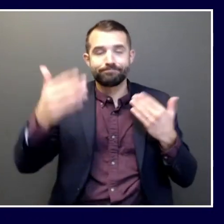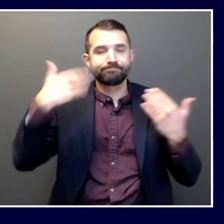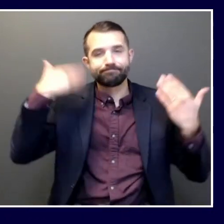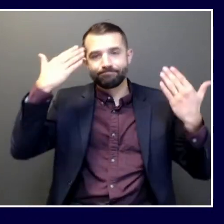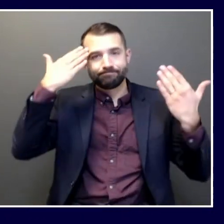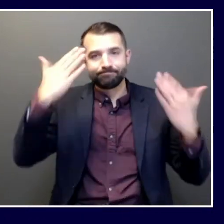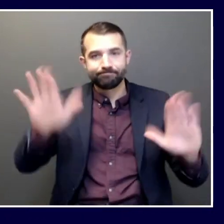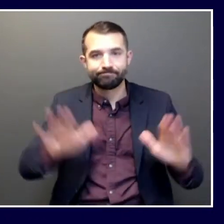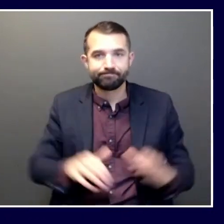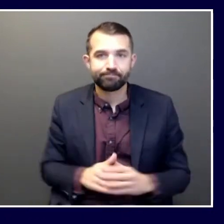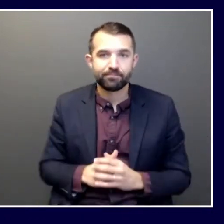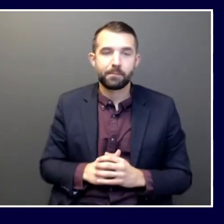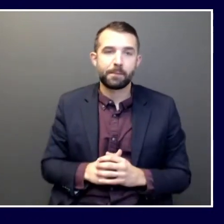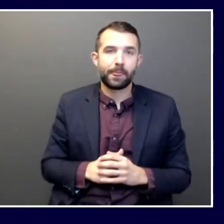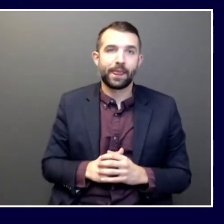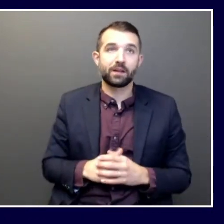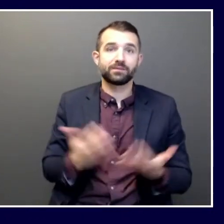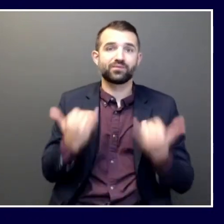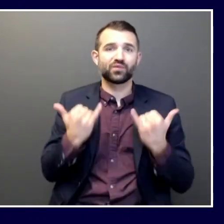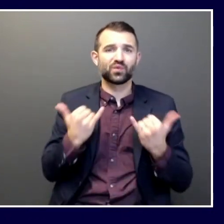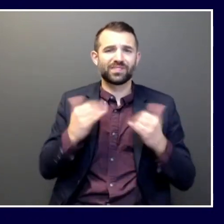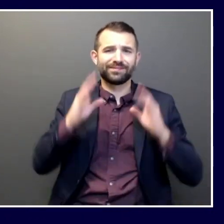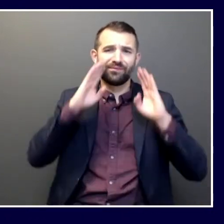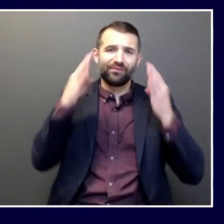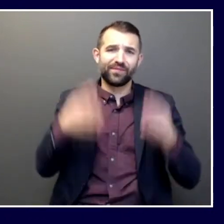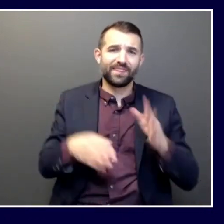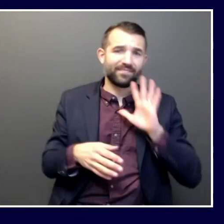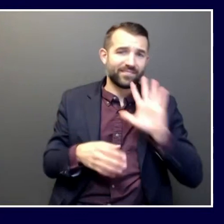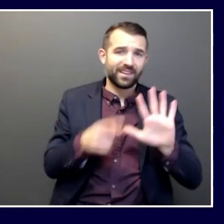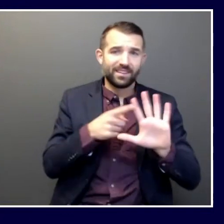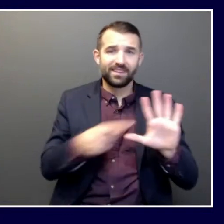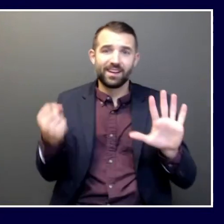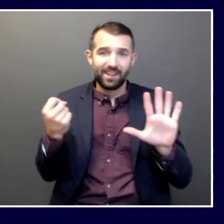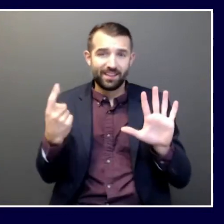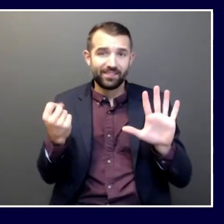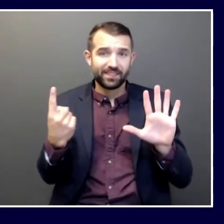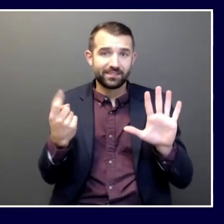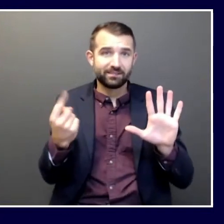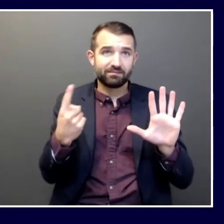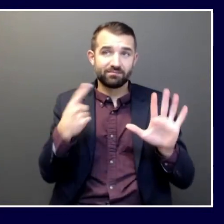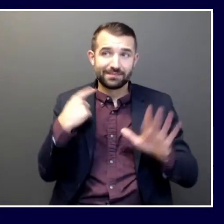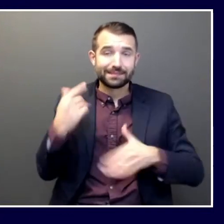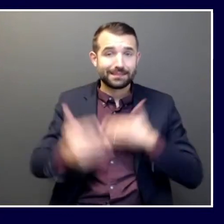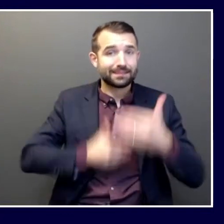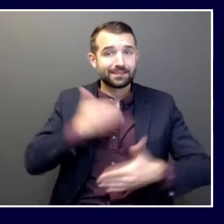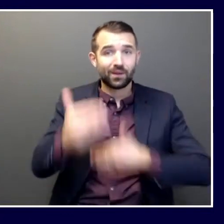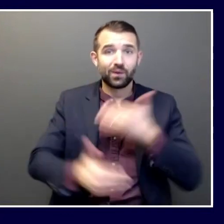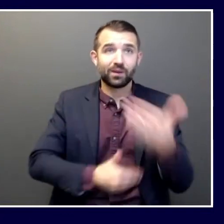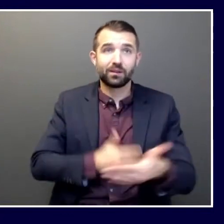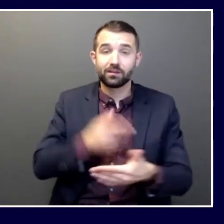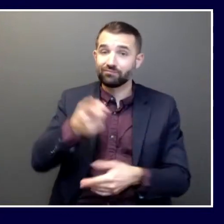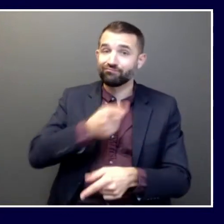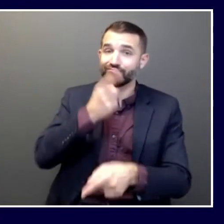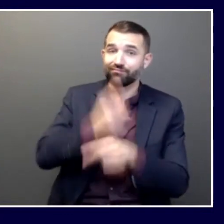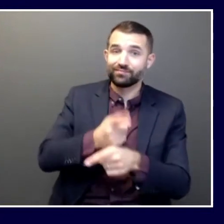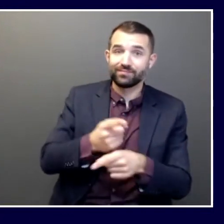but right now we're focused on 5 to 11 and getting them squared away. But you're right, it's time to start looking to the next